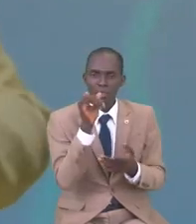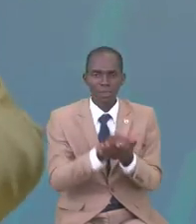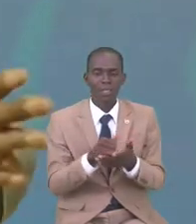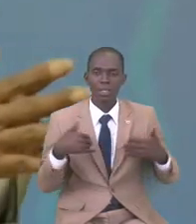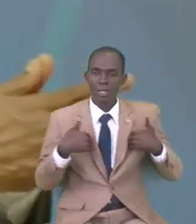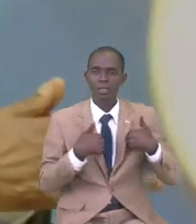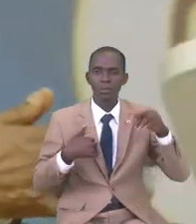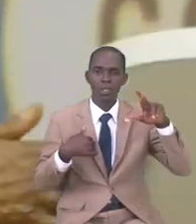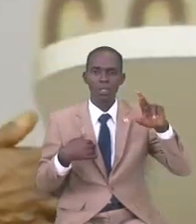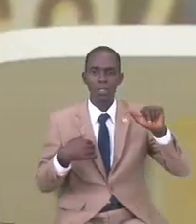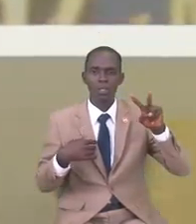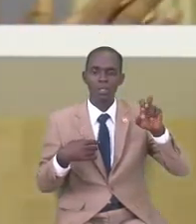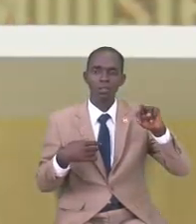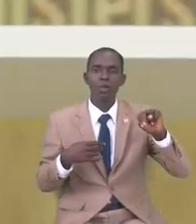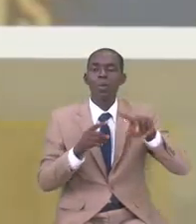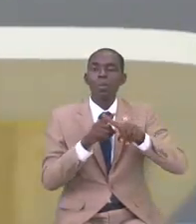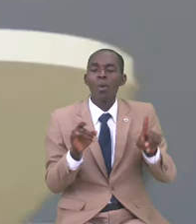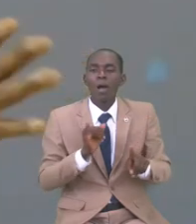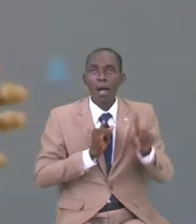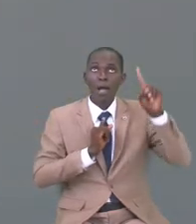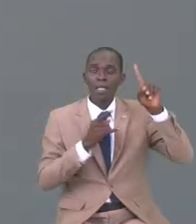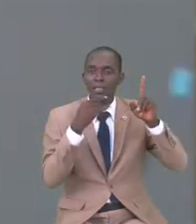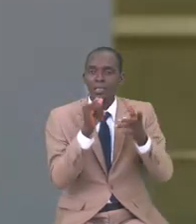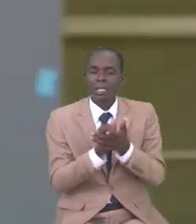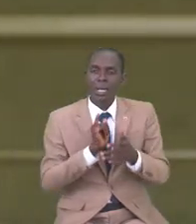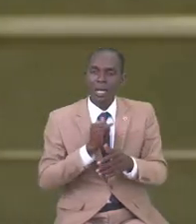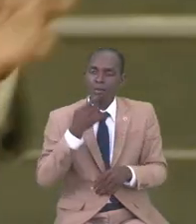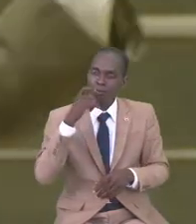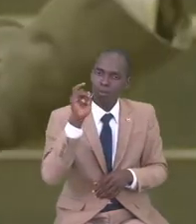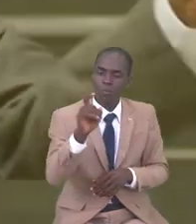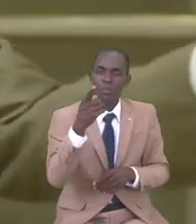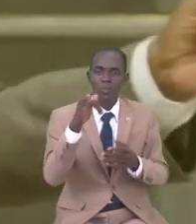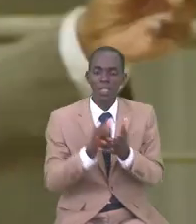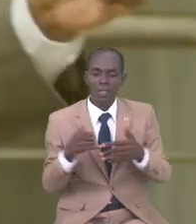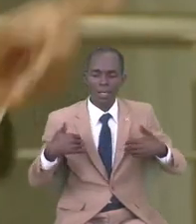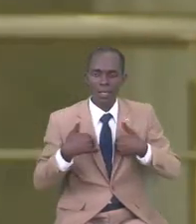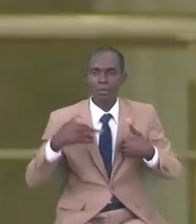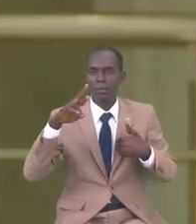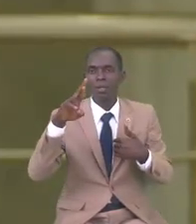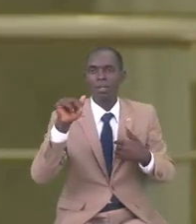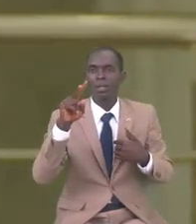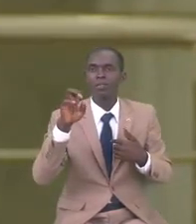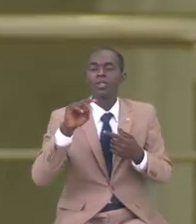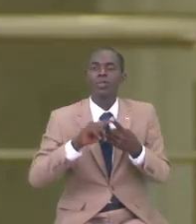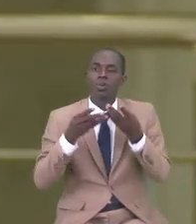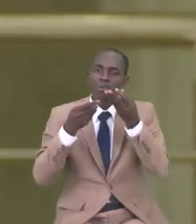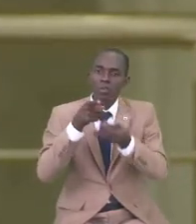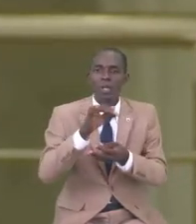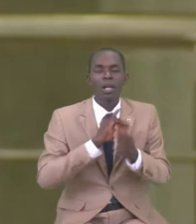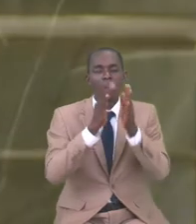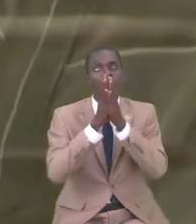saying I have commanded the ravens to feed you there by the brook. I pray God will give